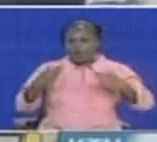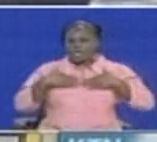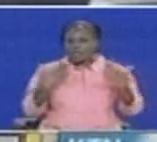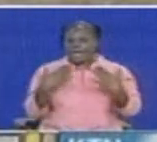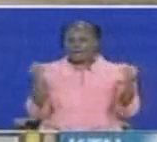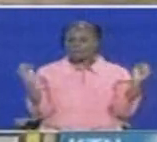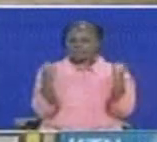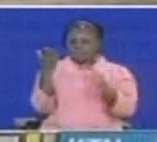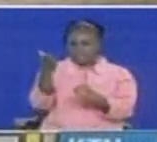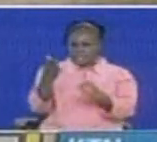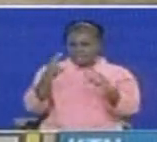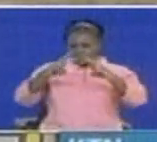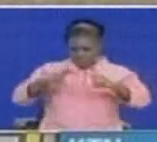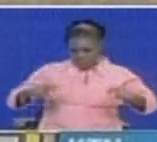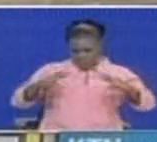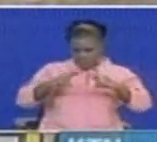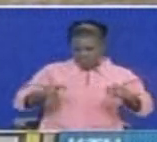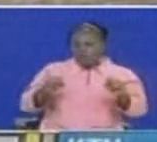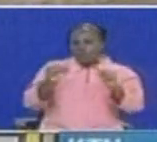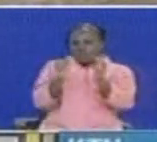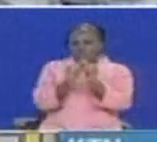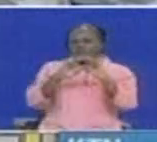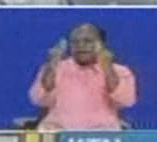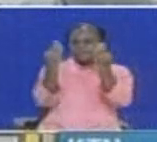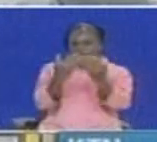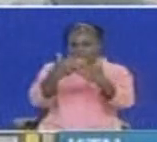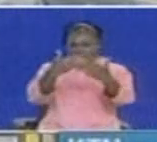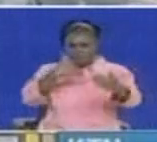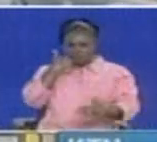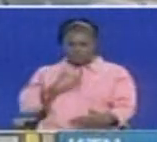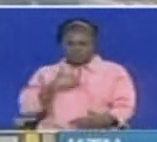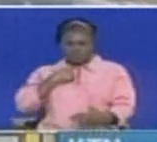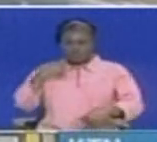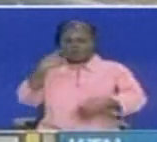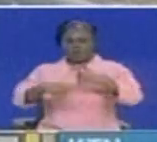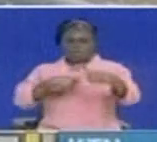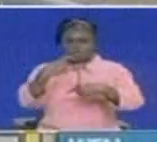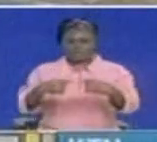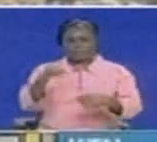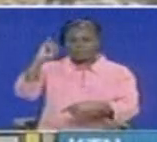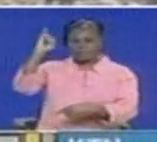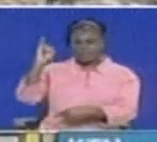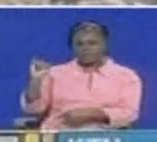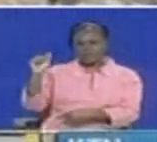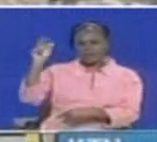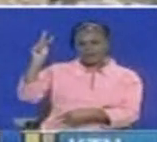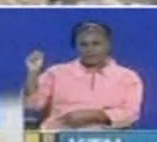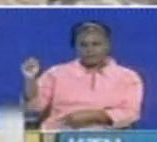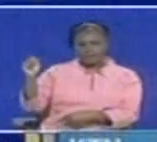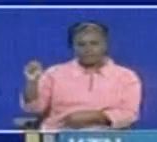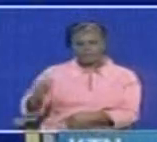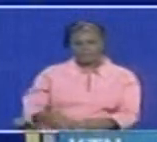have to wait full identification by families before the post-mortem examinations can begin. Ian Wafula, KTN.